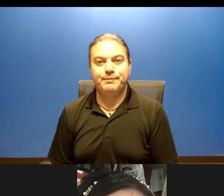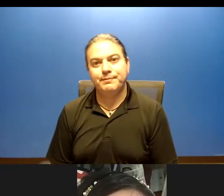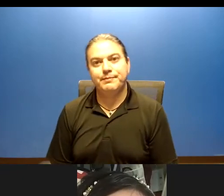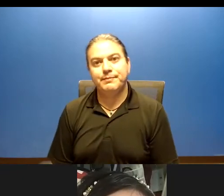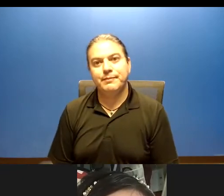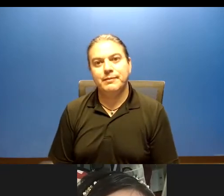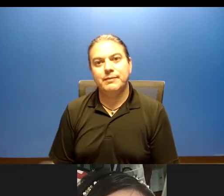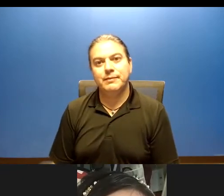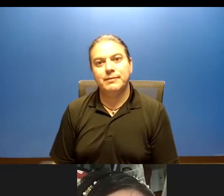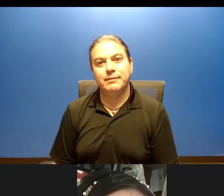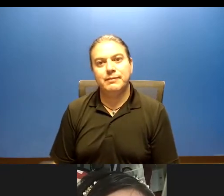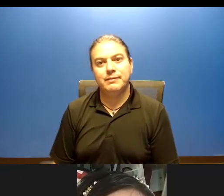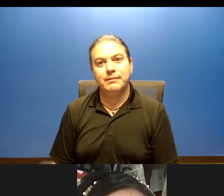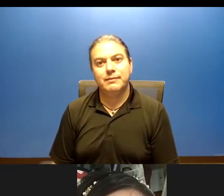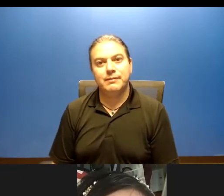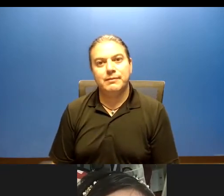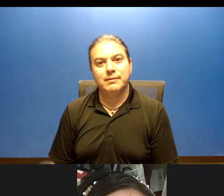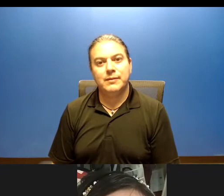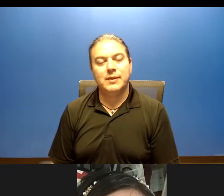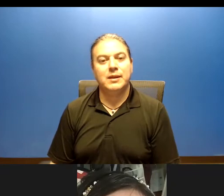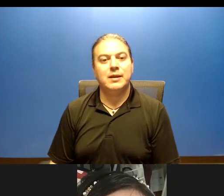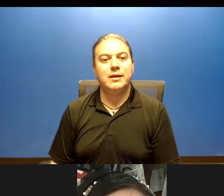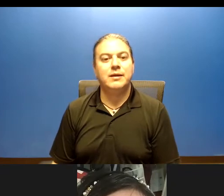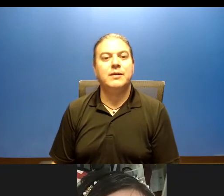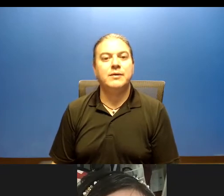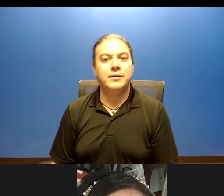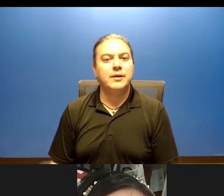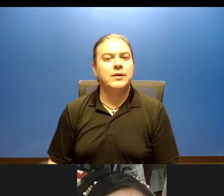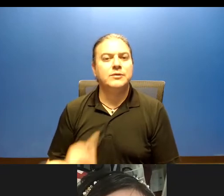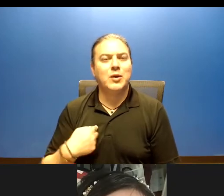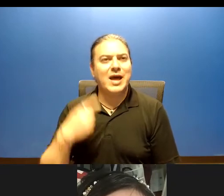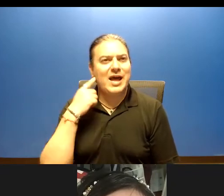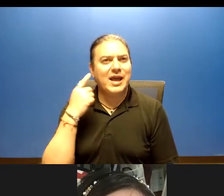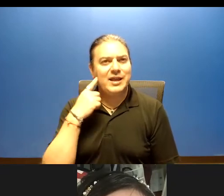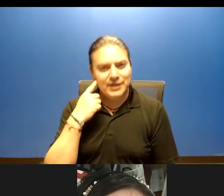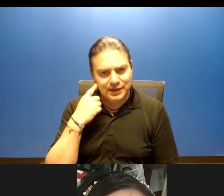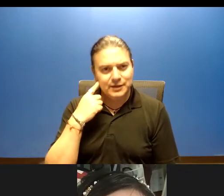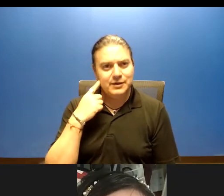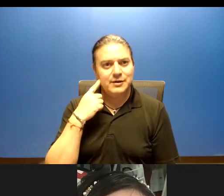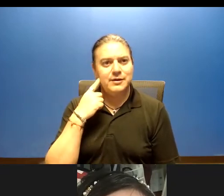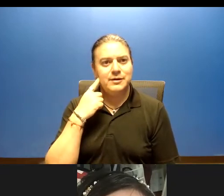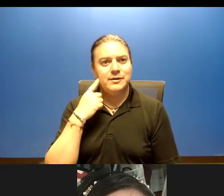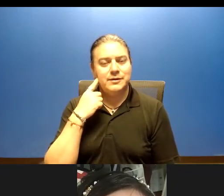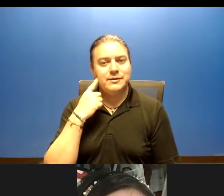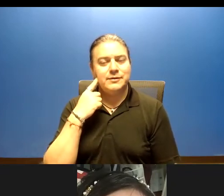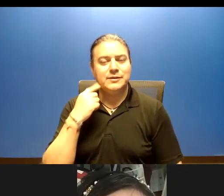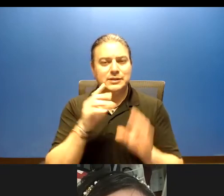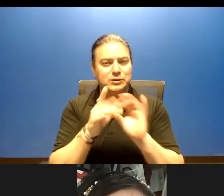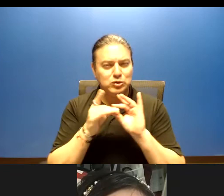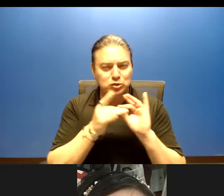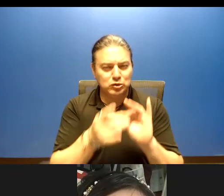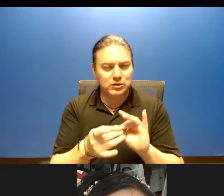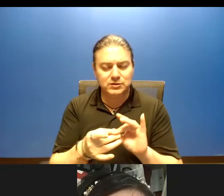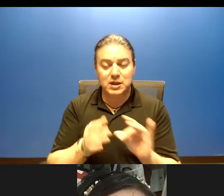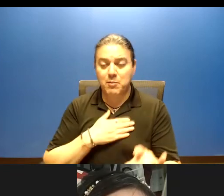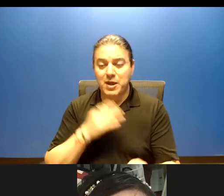You know, as I hear this, because the experience that I have with disability